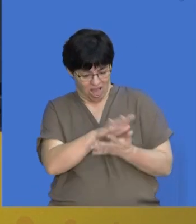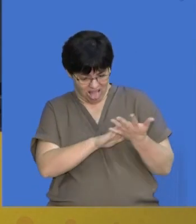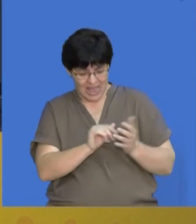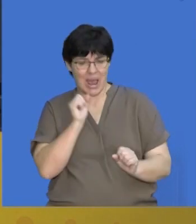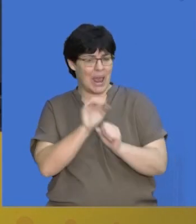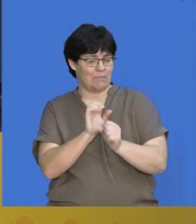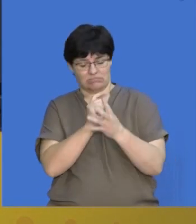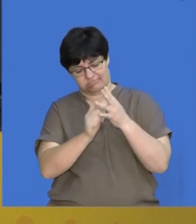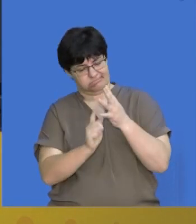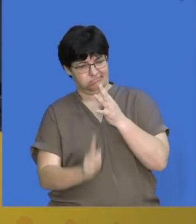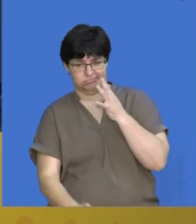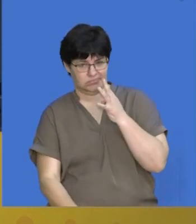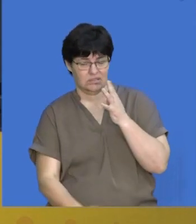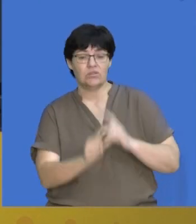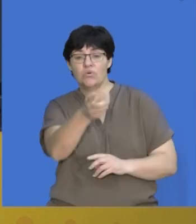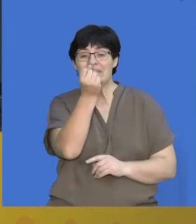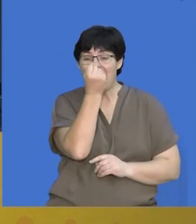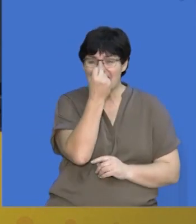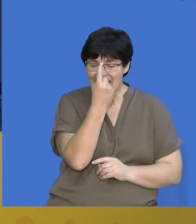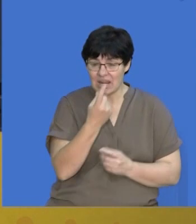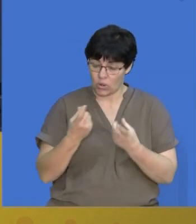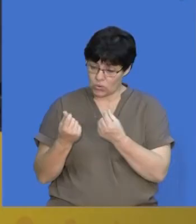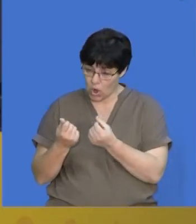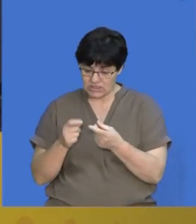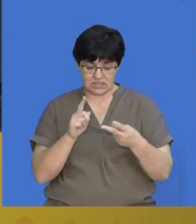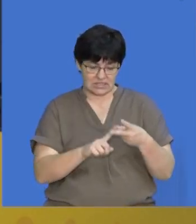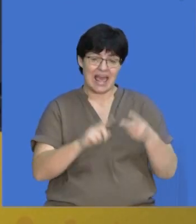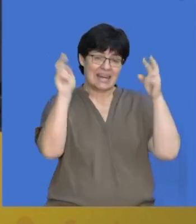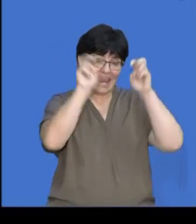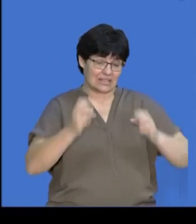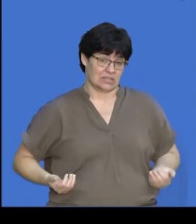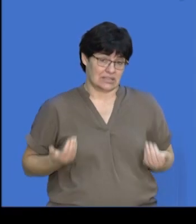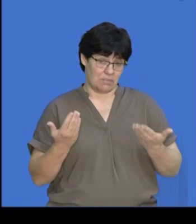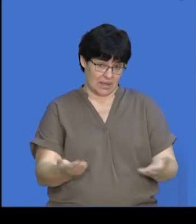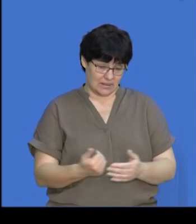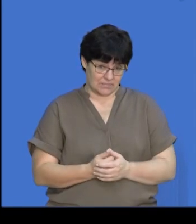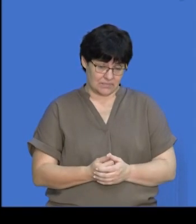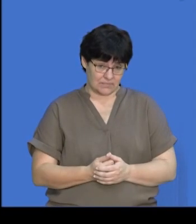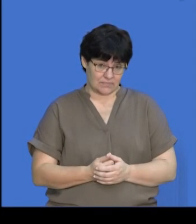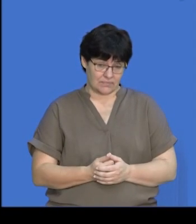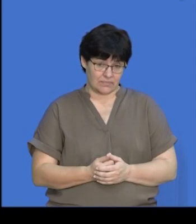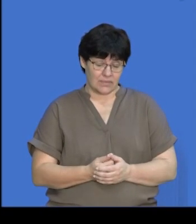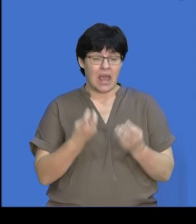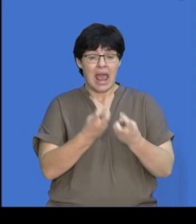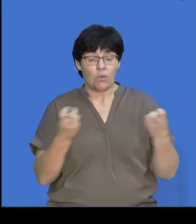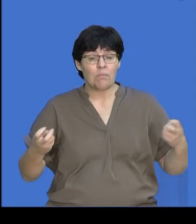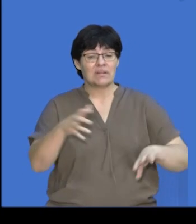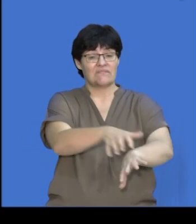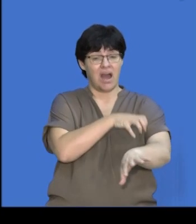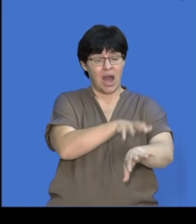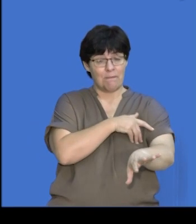you need to understand in terms of costs as well as electricity supply. Farming equipment used